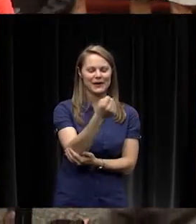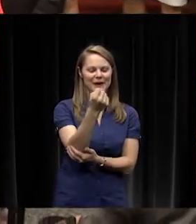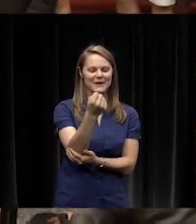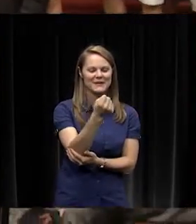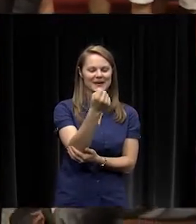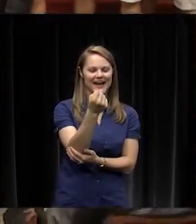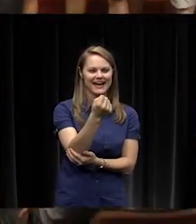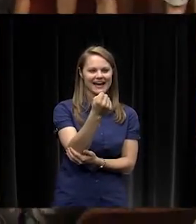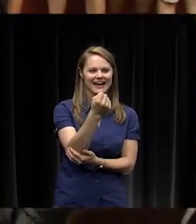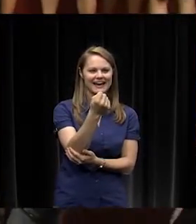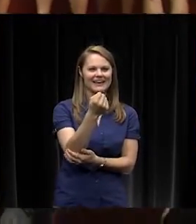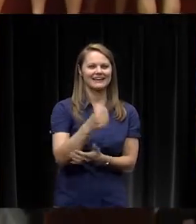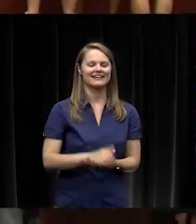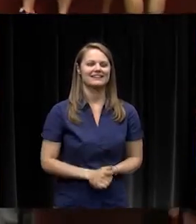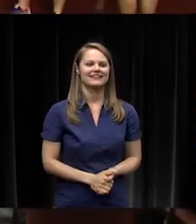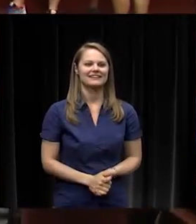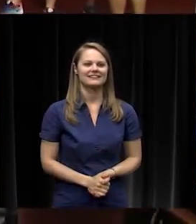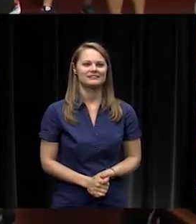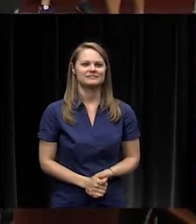hold on